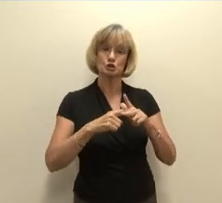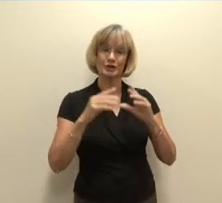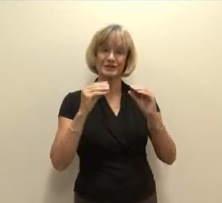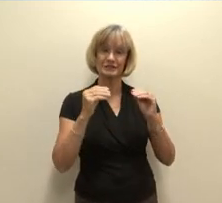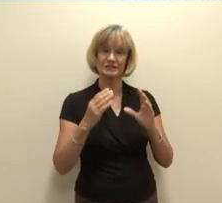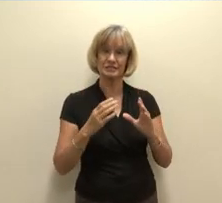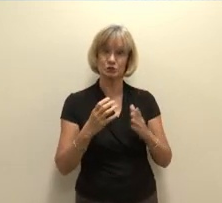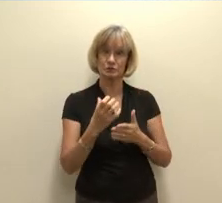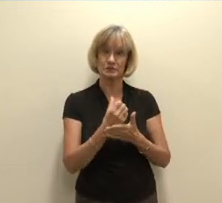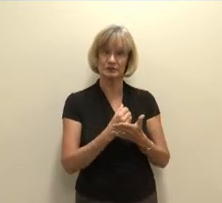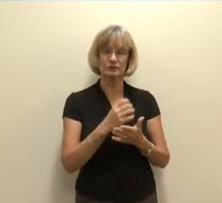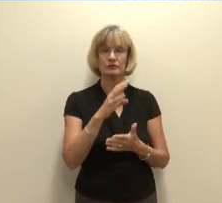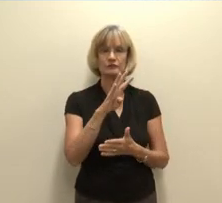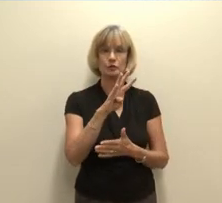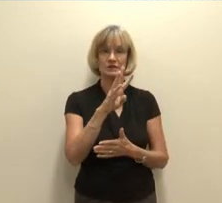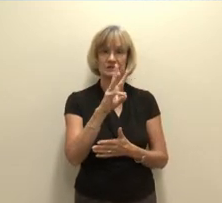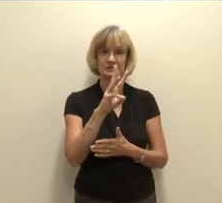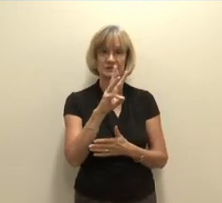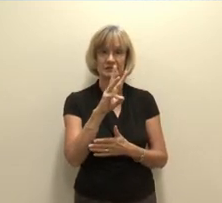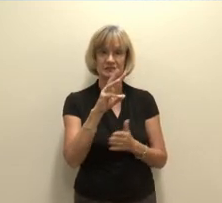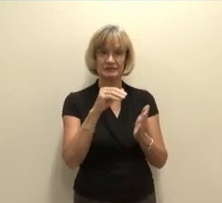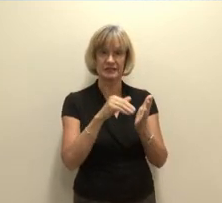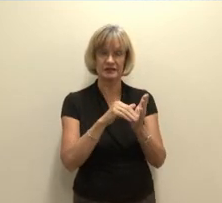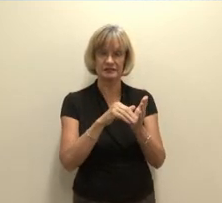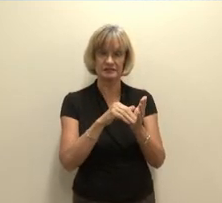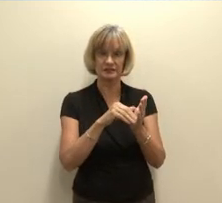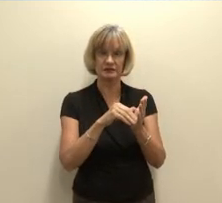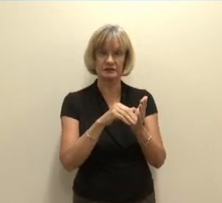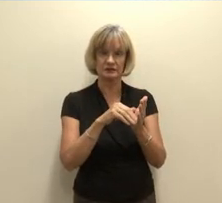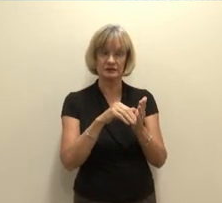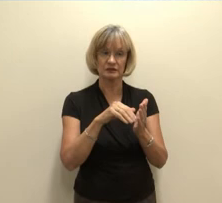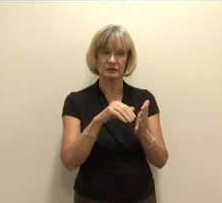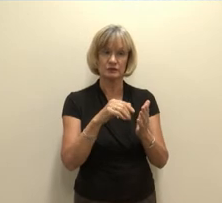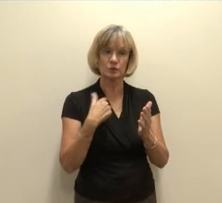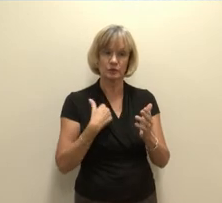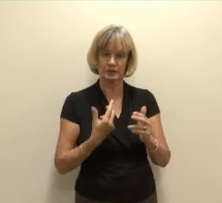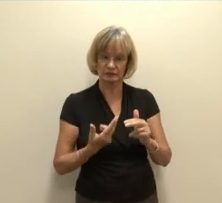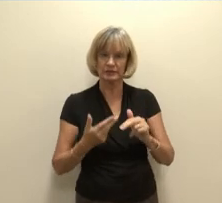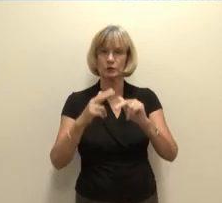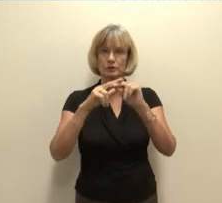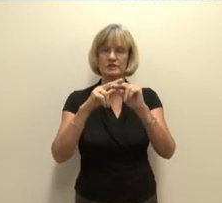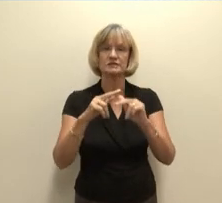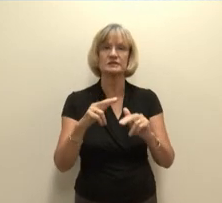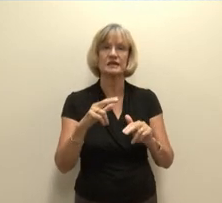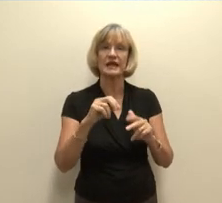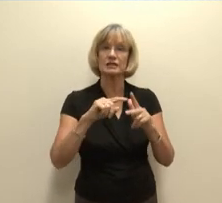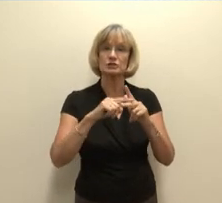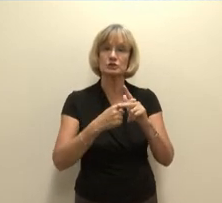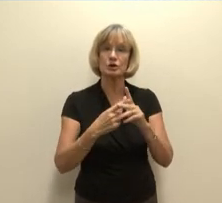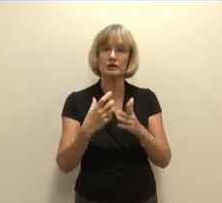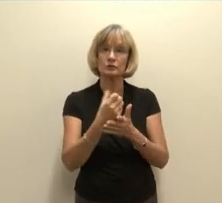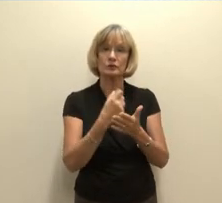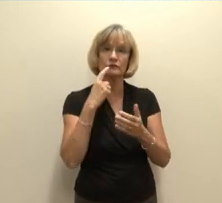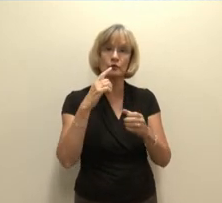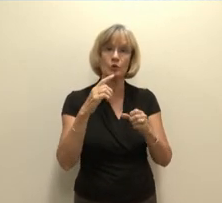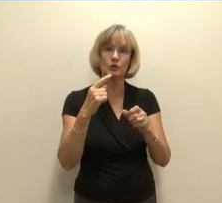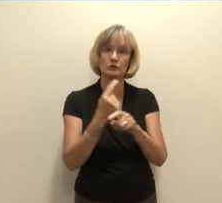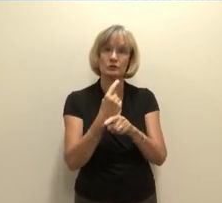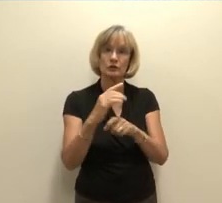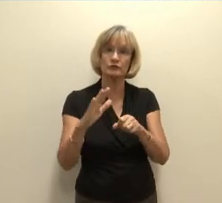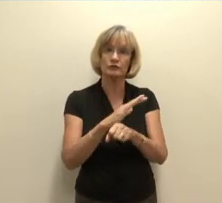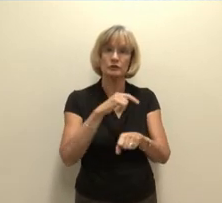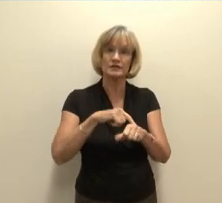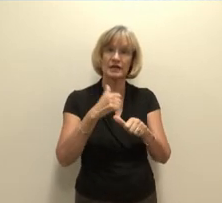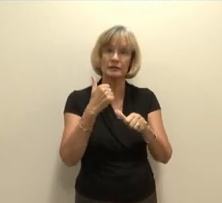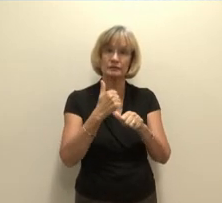from $46,100 to $49,000, and the starting wage rate for our regular full-time auxiliary staff